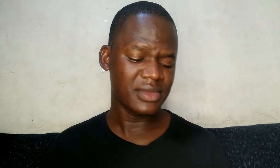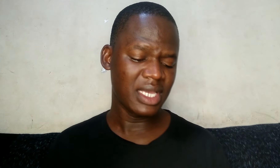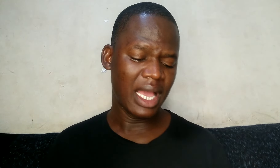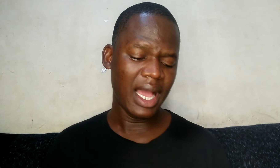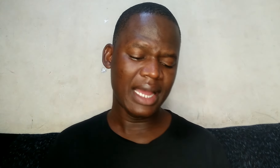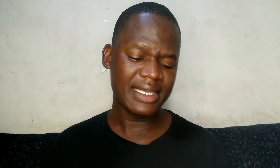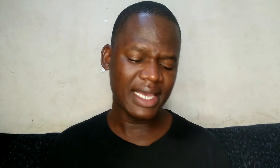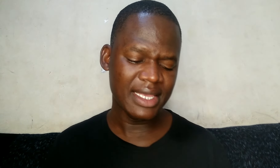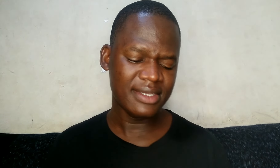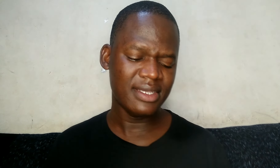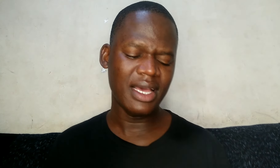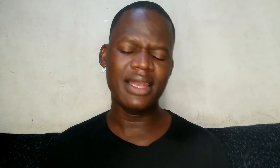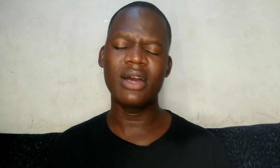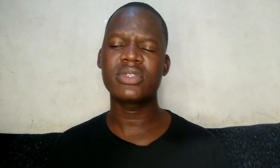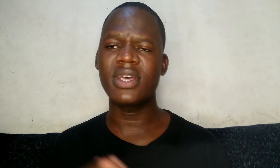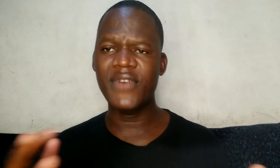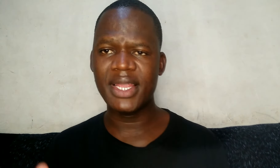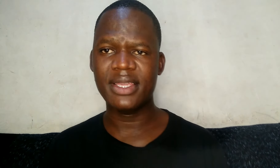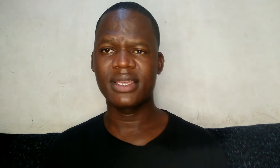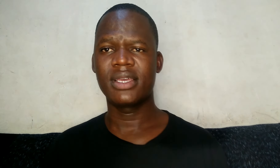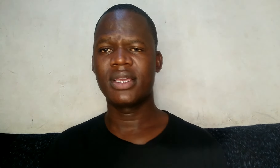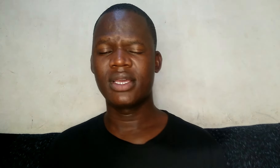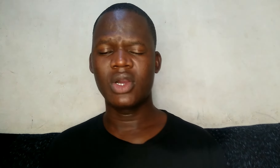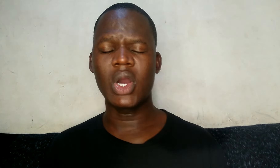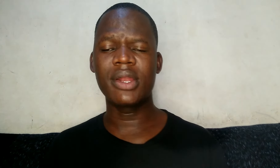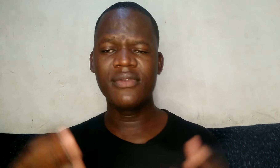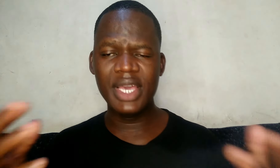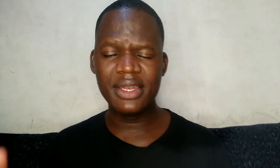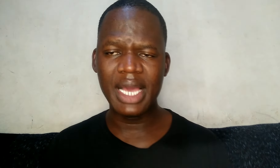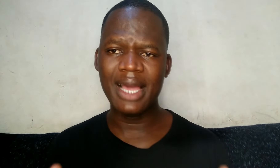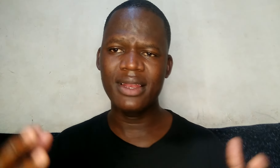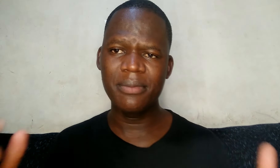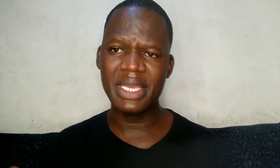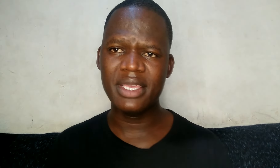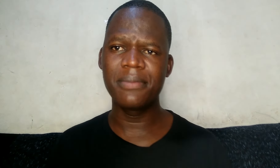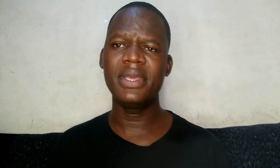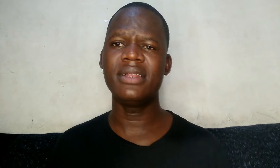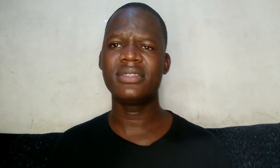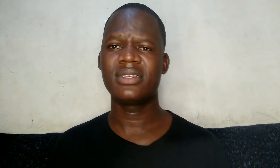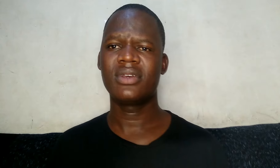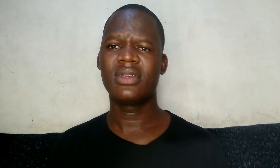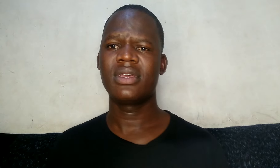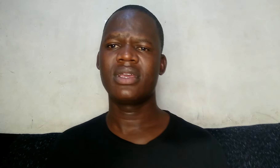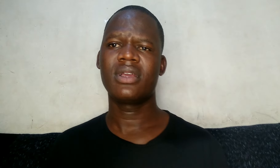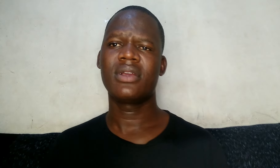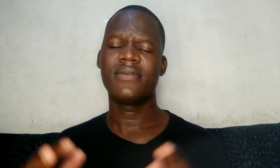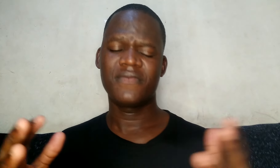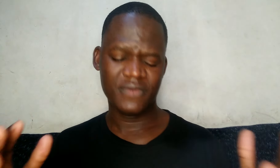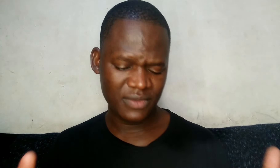wrong and Kenyans are now suffering on even hardly making meals